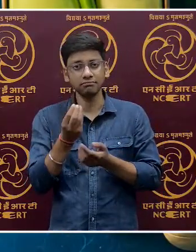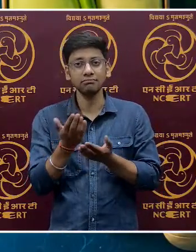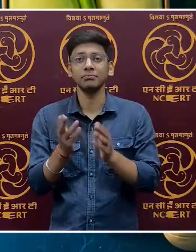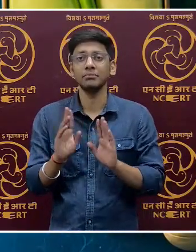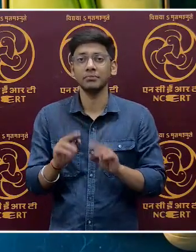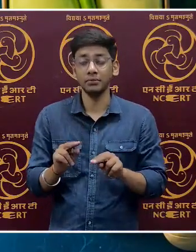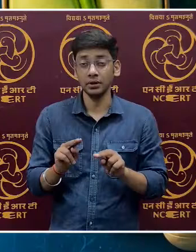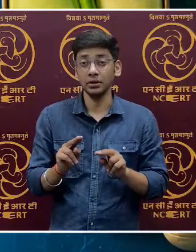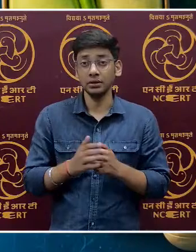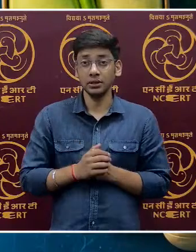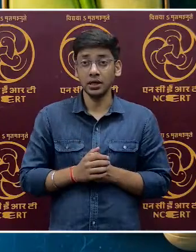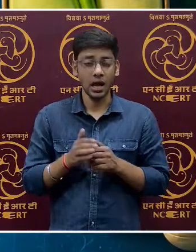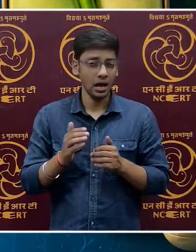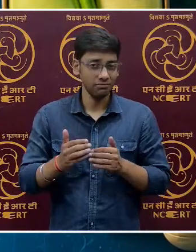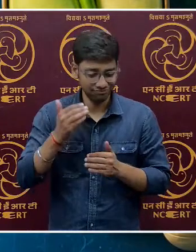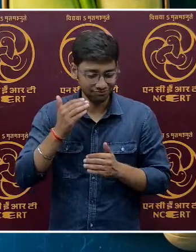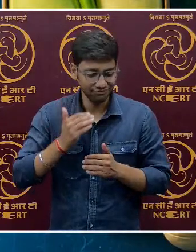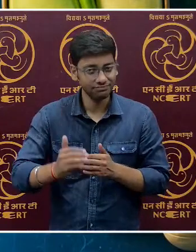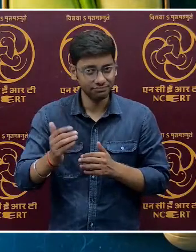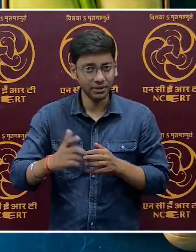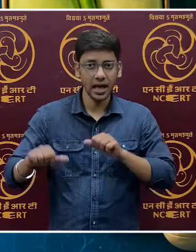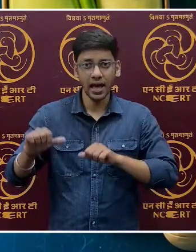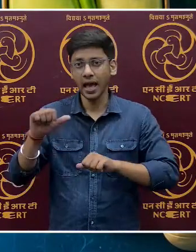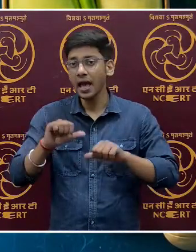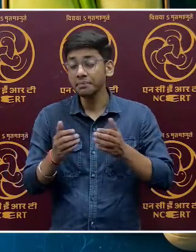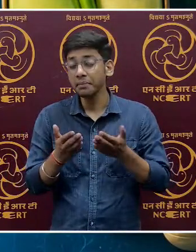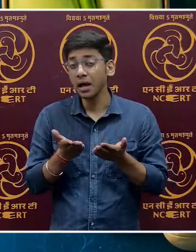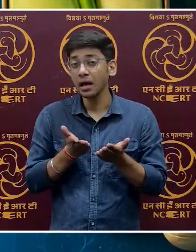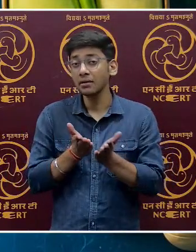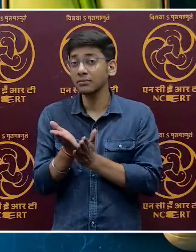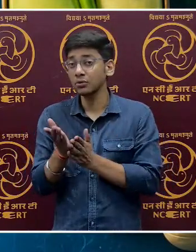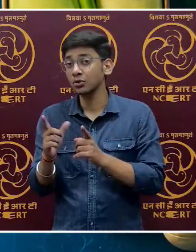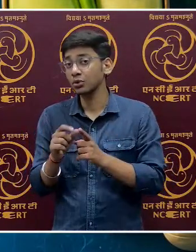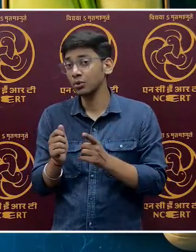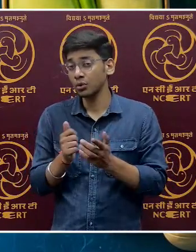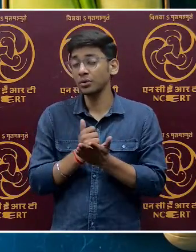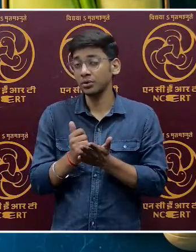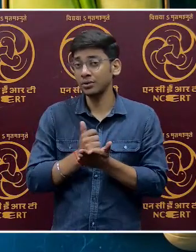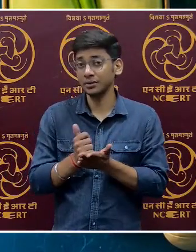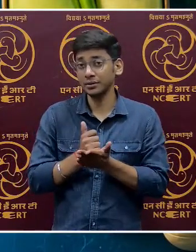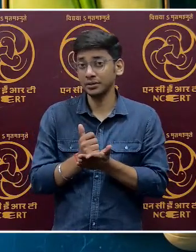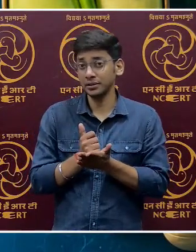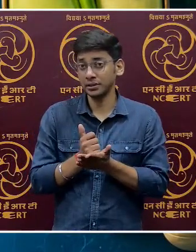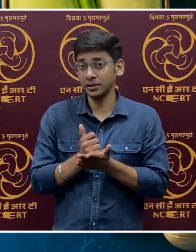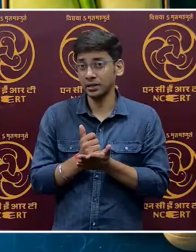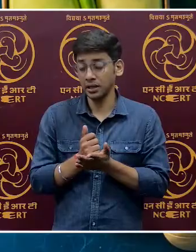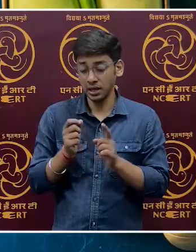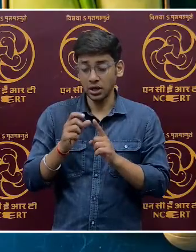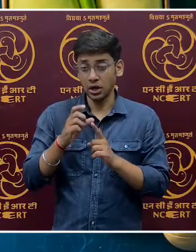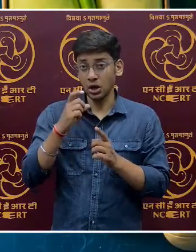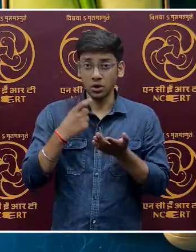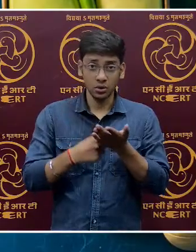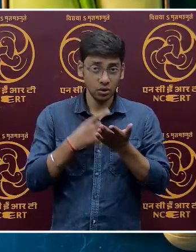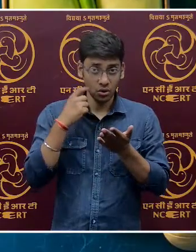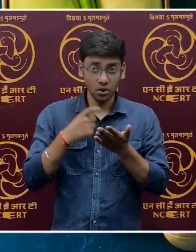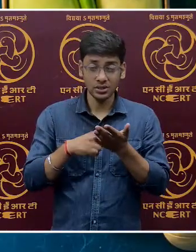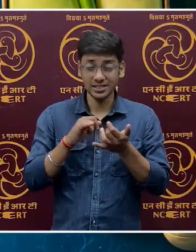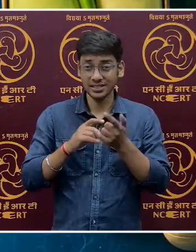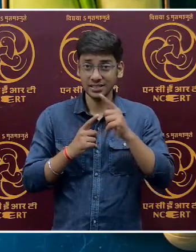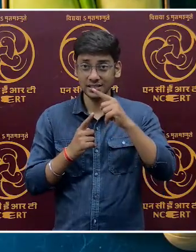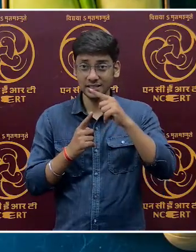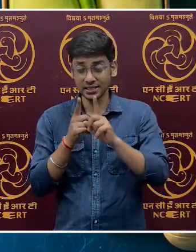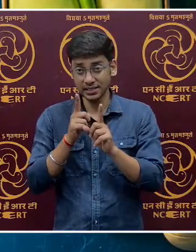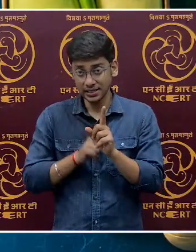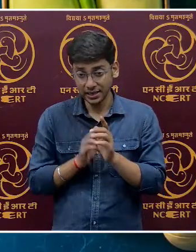So shall we proceed towards the experiment? And because you told us that there's a book called Curiosity, would you like to show